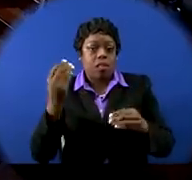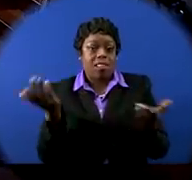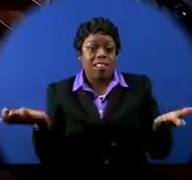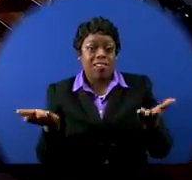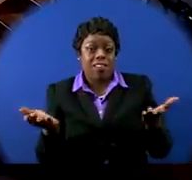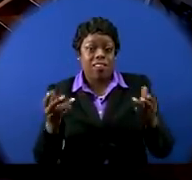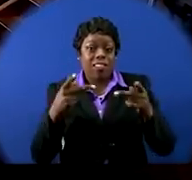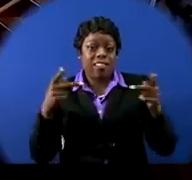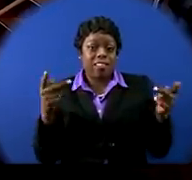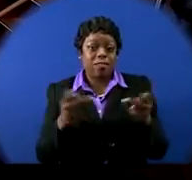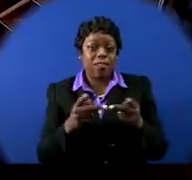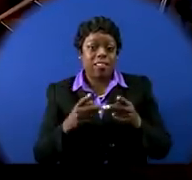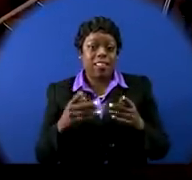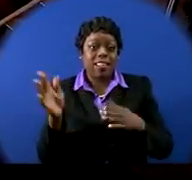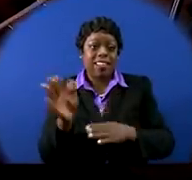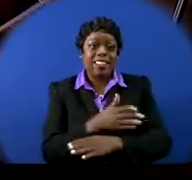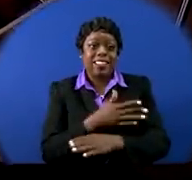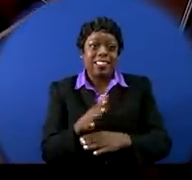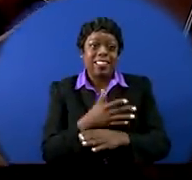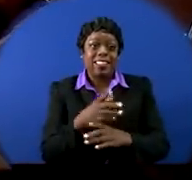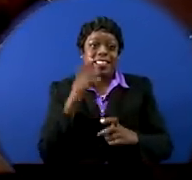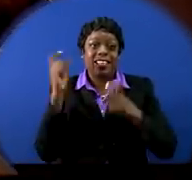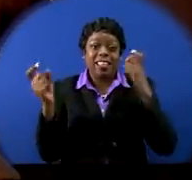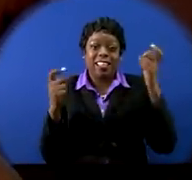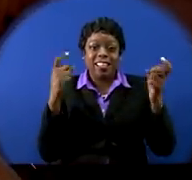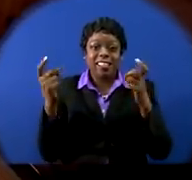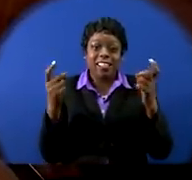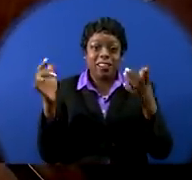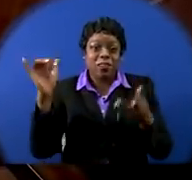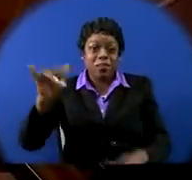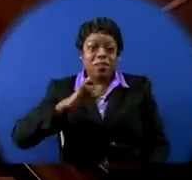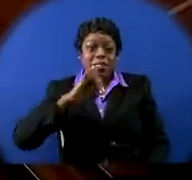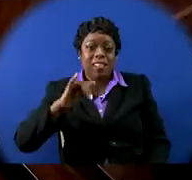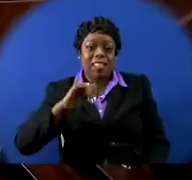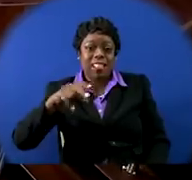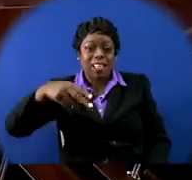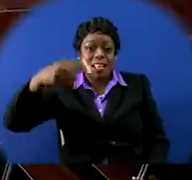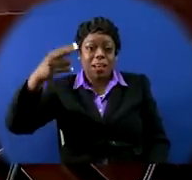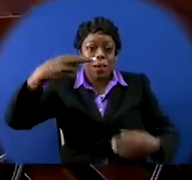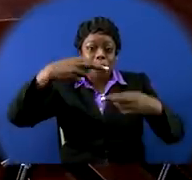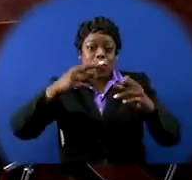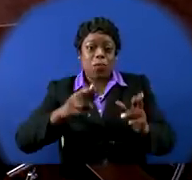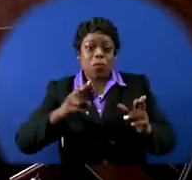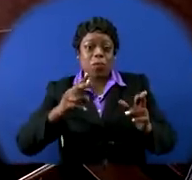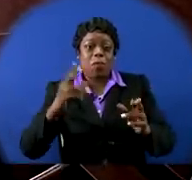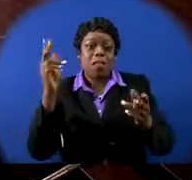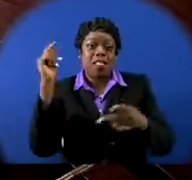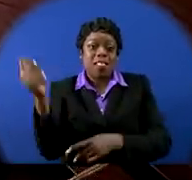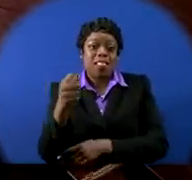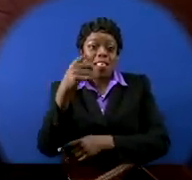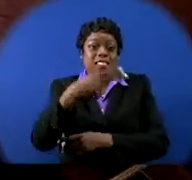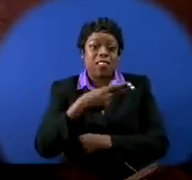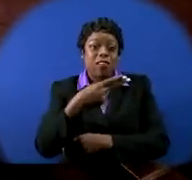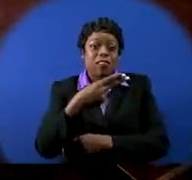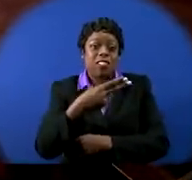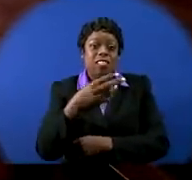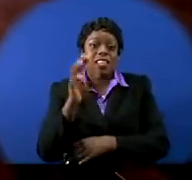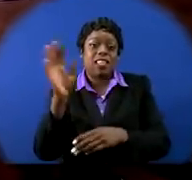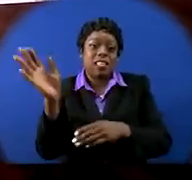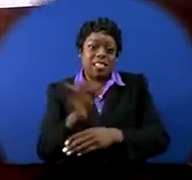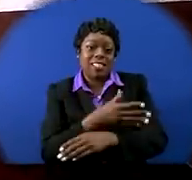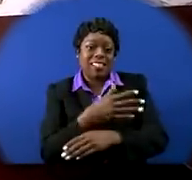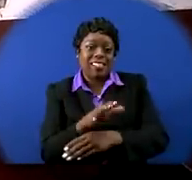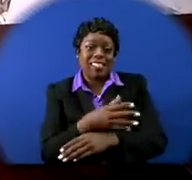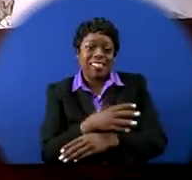singing and celebrating, even as they did from that upper room on that Thursday evening. Let's sing together this great song of the church. And as